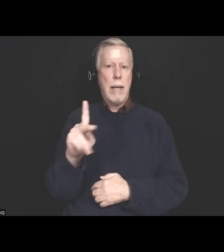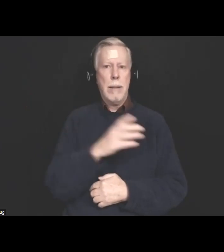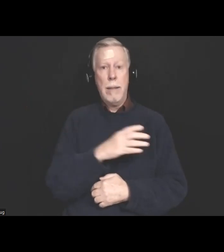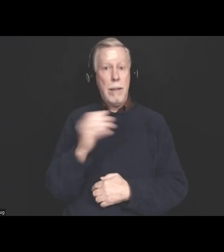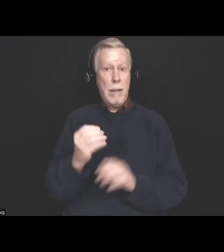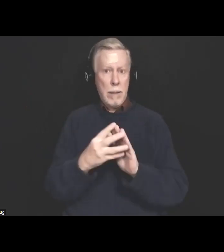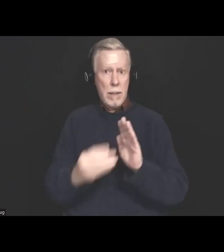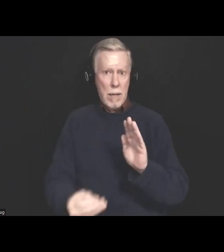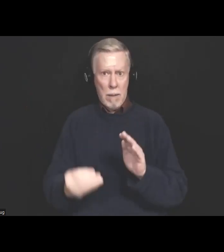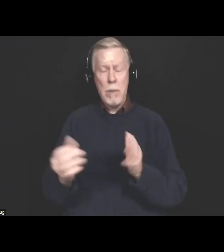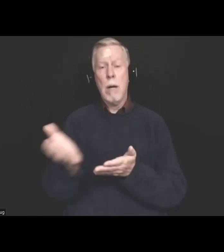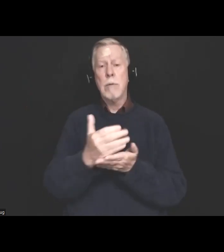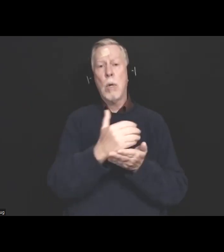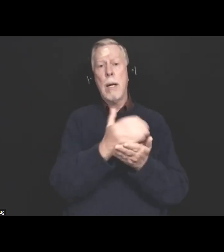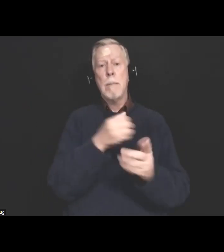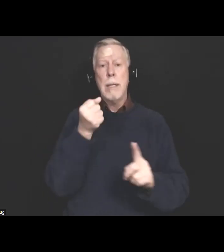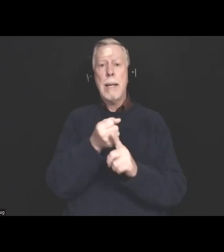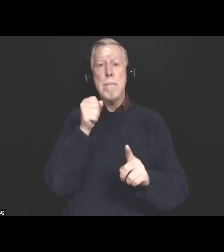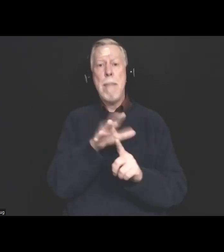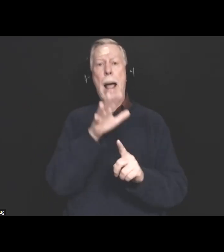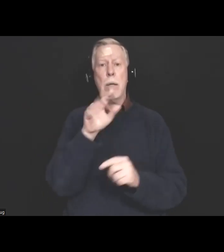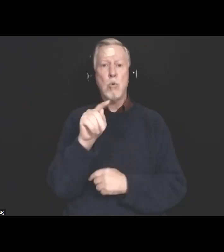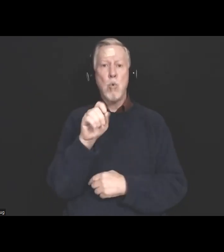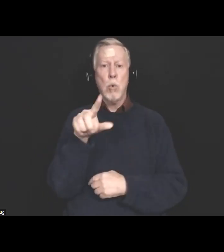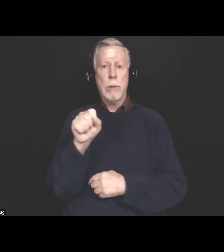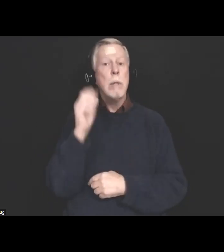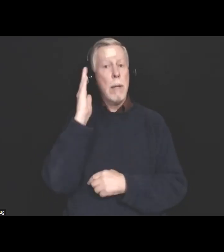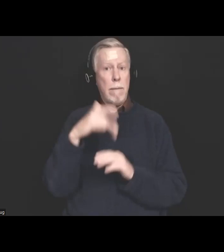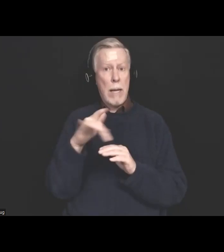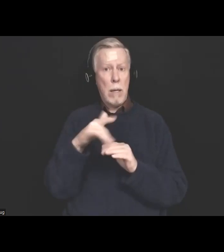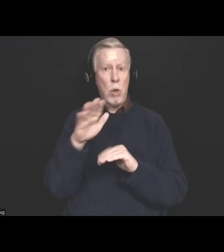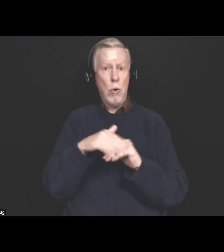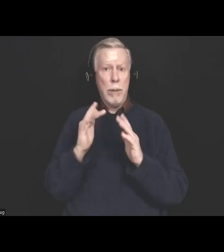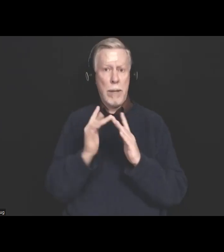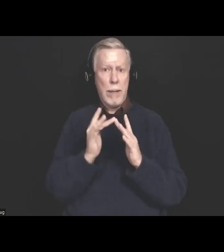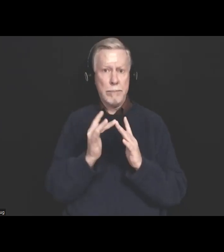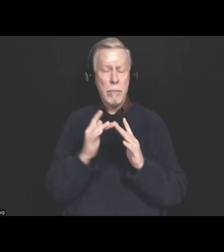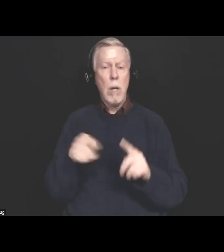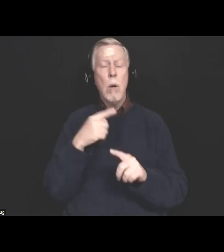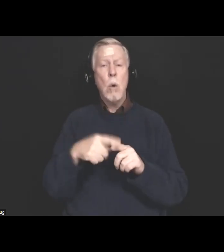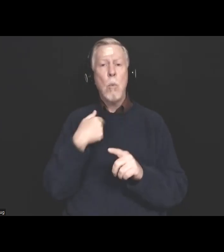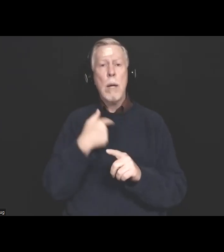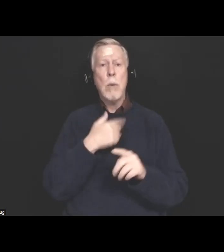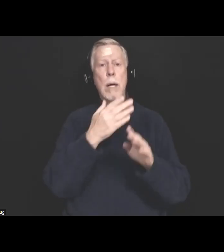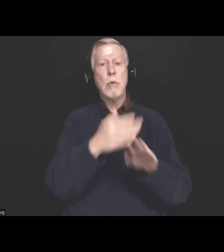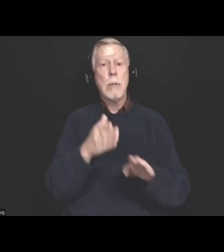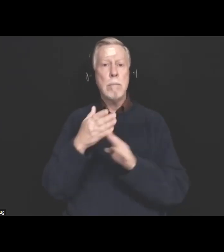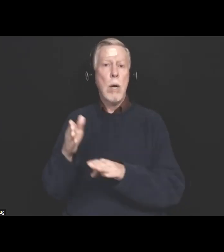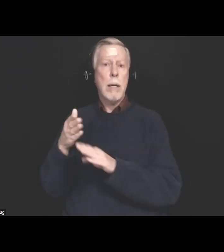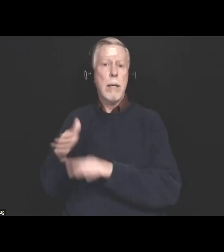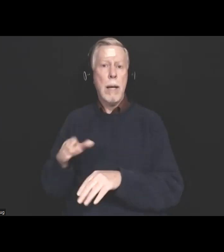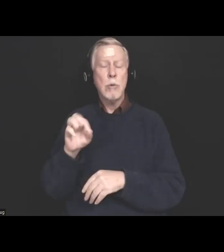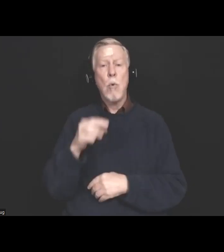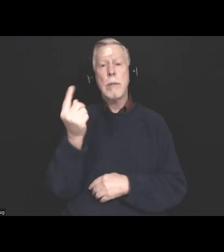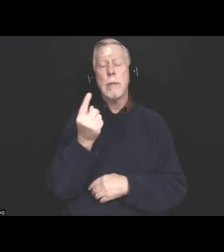the collective impact tool. Those are available online. And whenever we're doing breakouts or doing something like